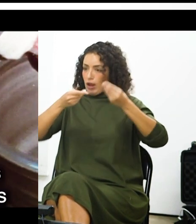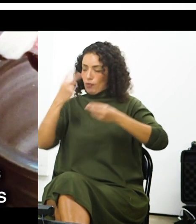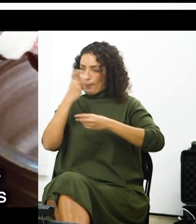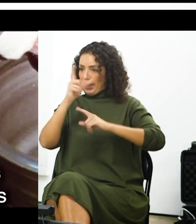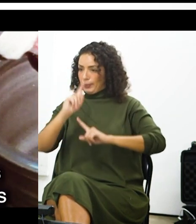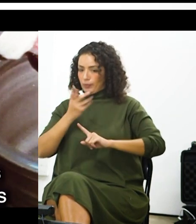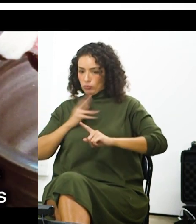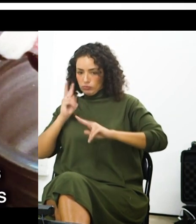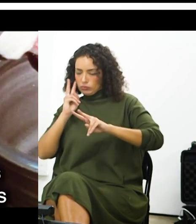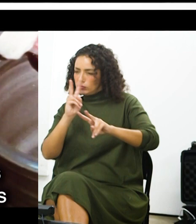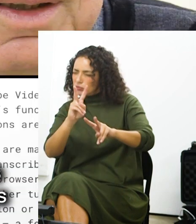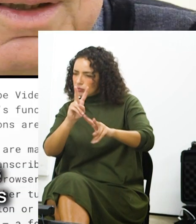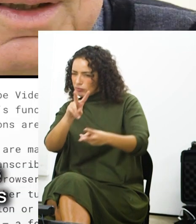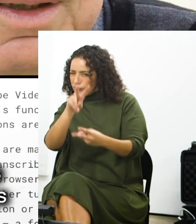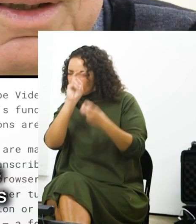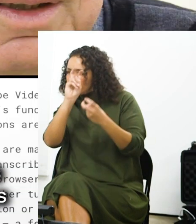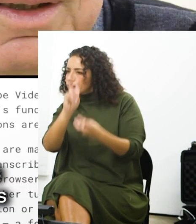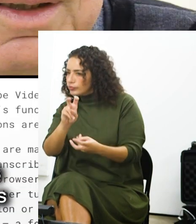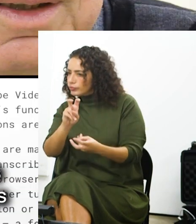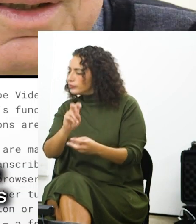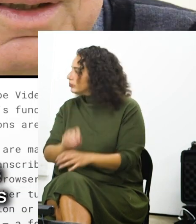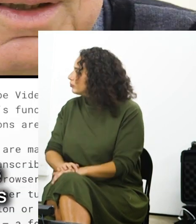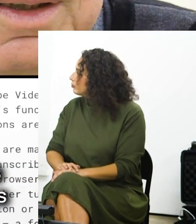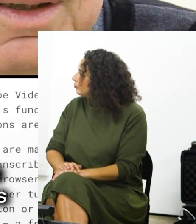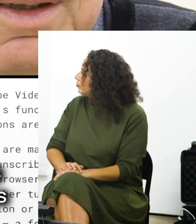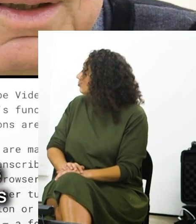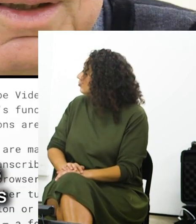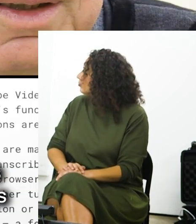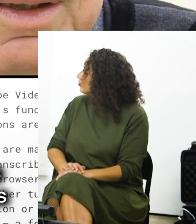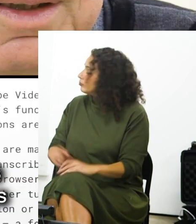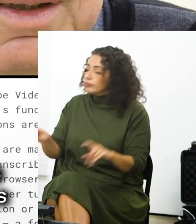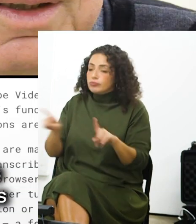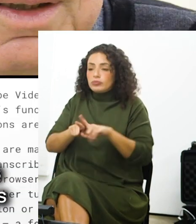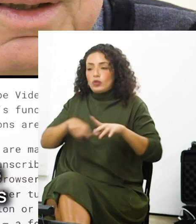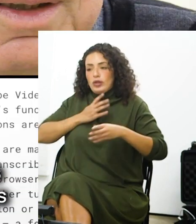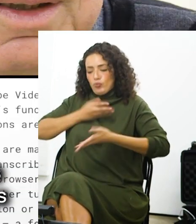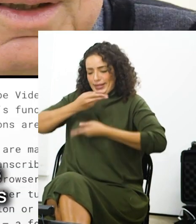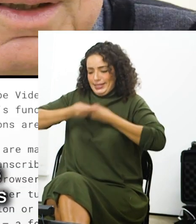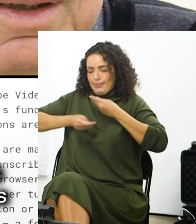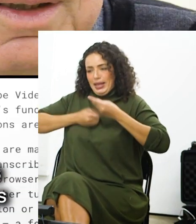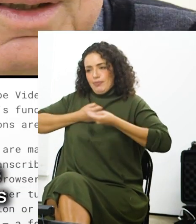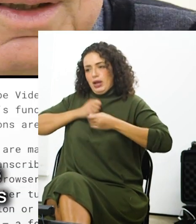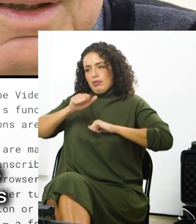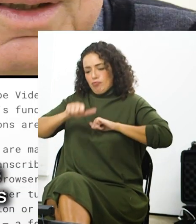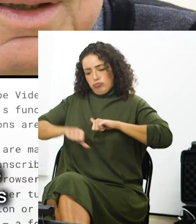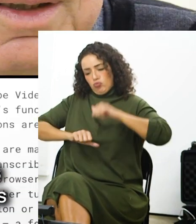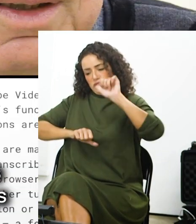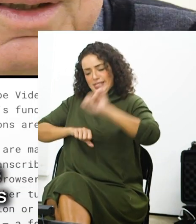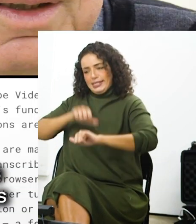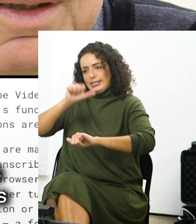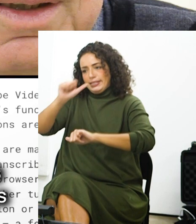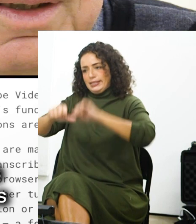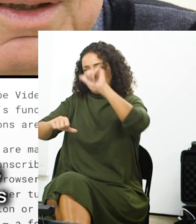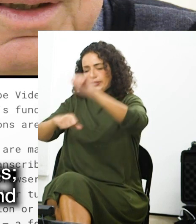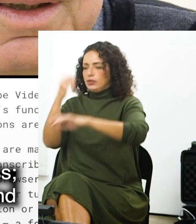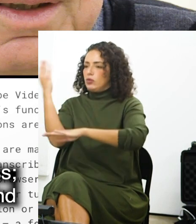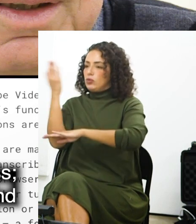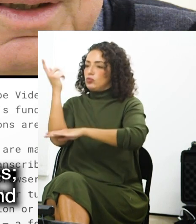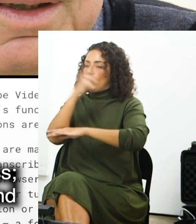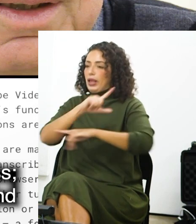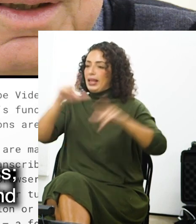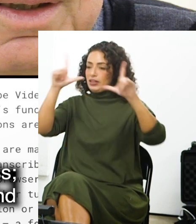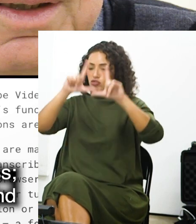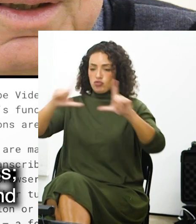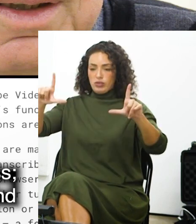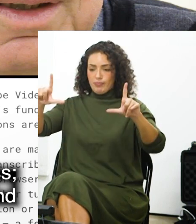Also I had to share the process online as well. So that was like, these are screen captures of the